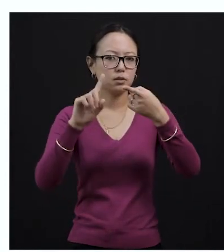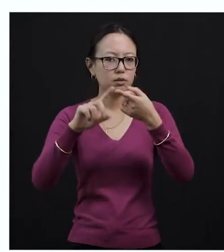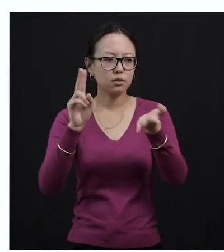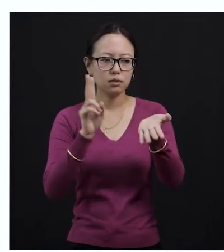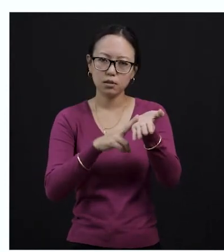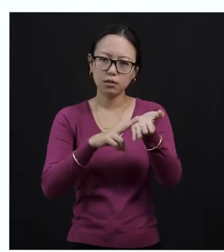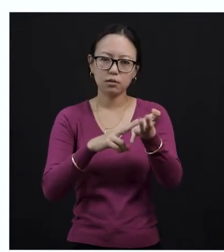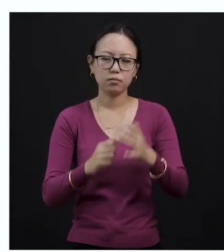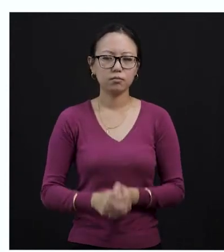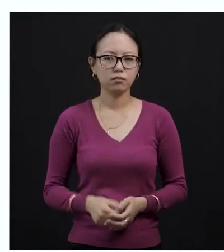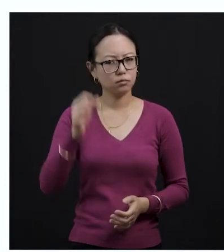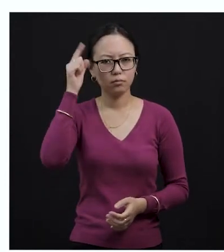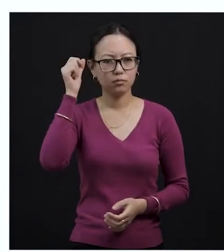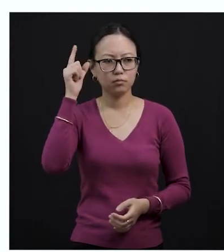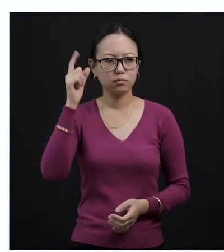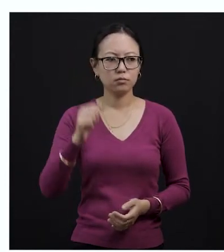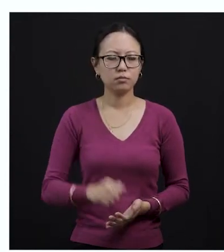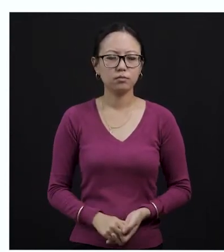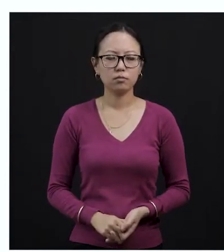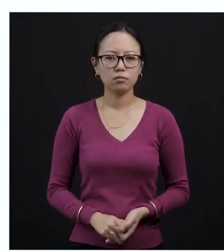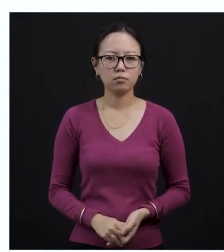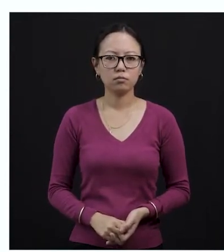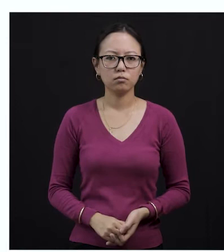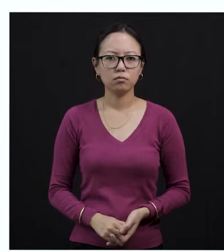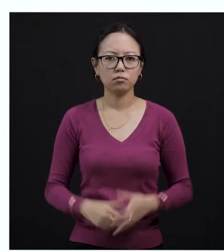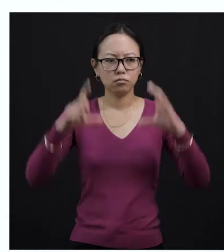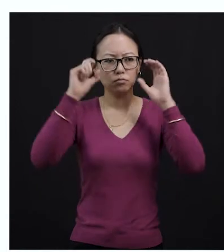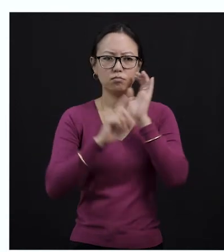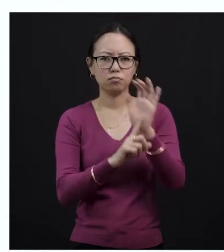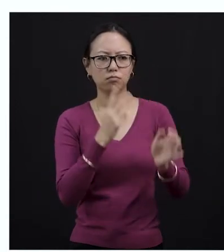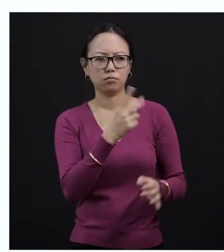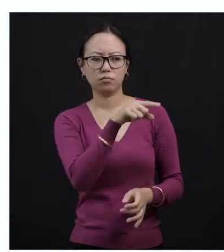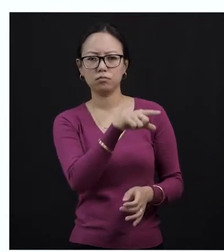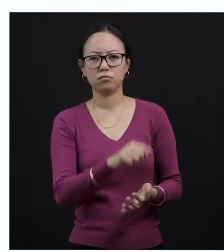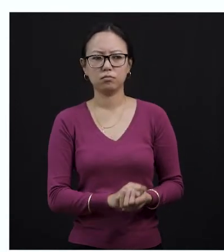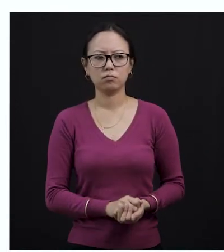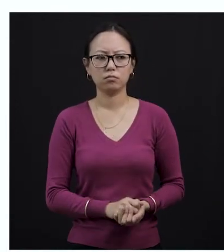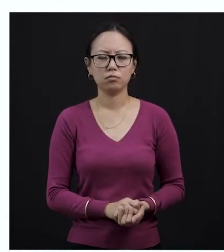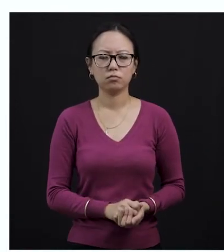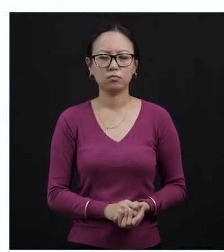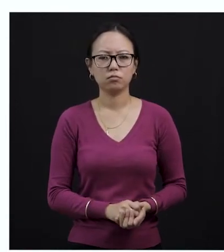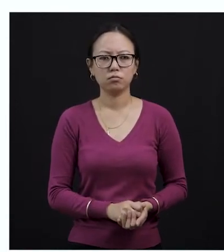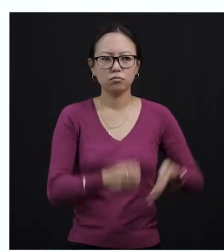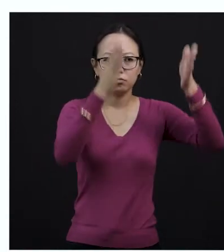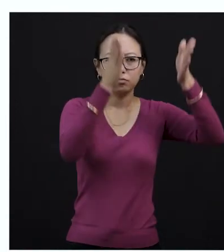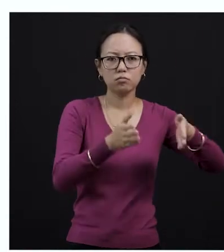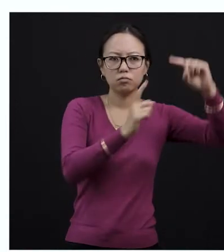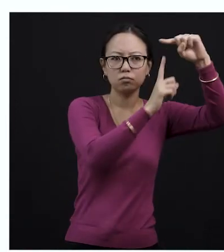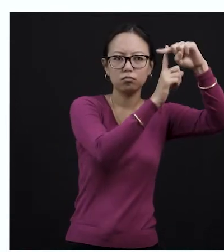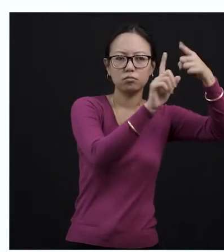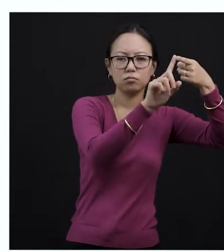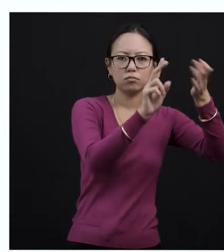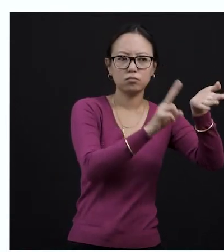children? So if you look at this table here, in tens place, there's